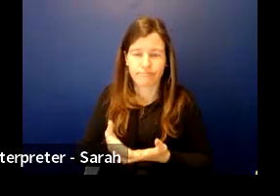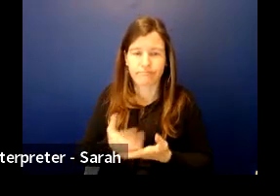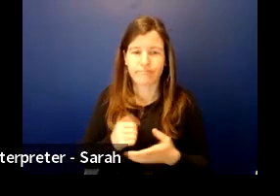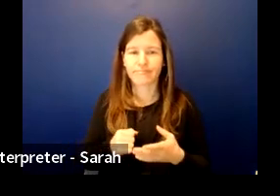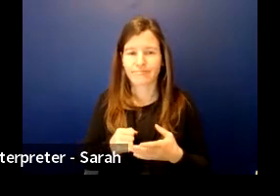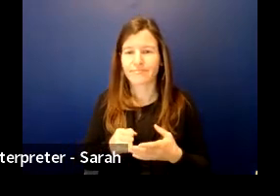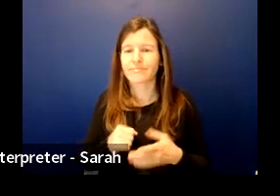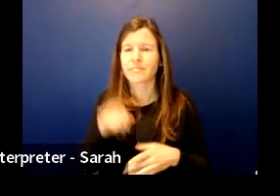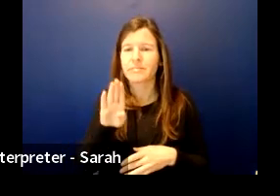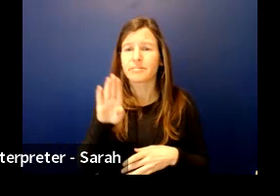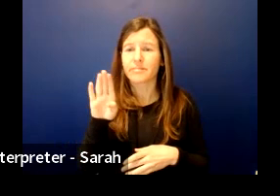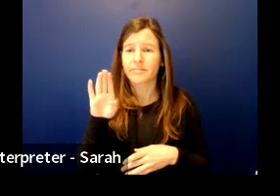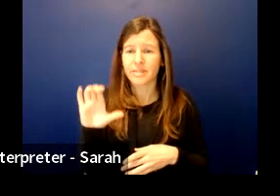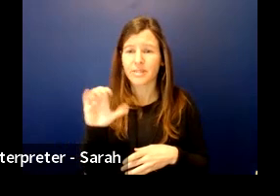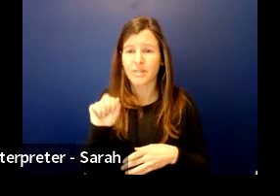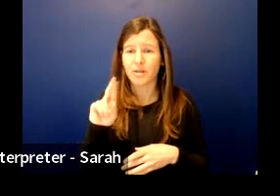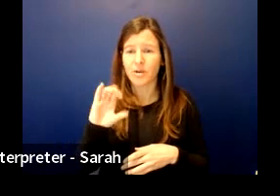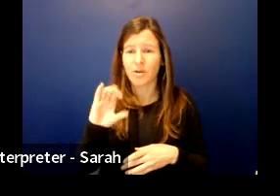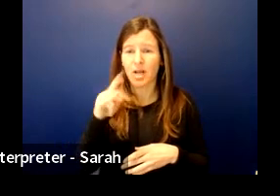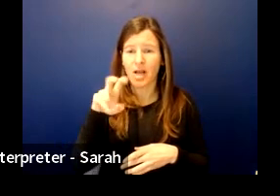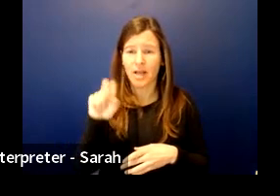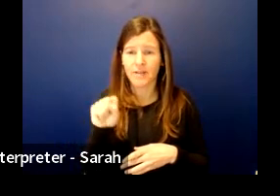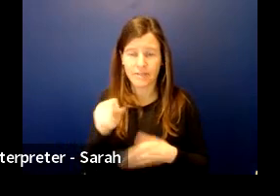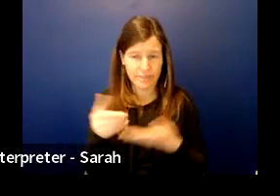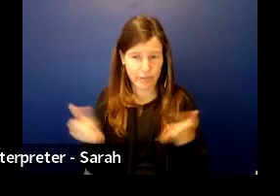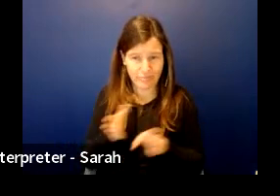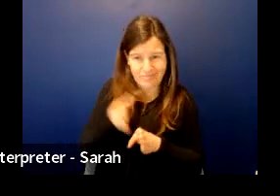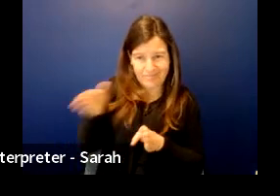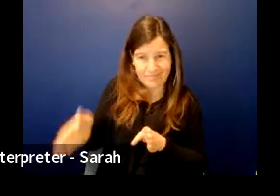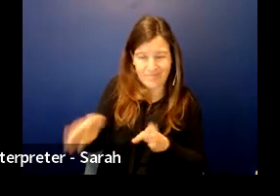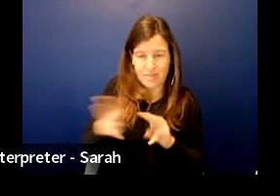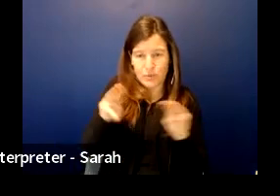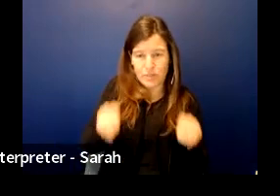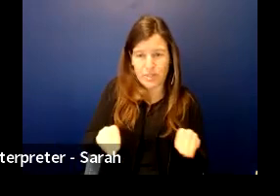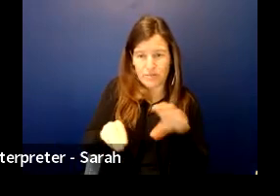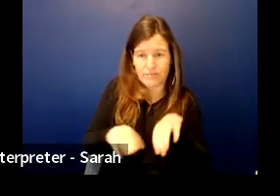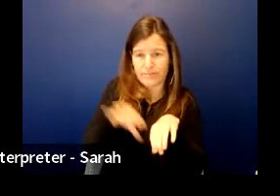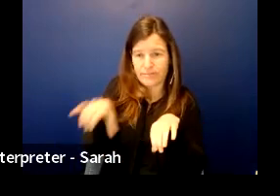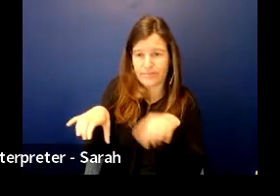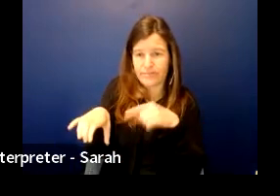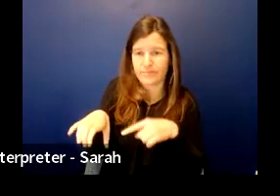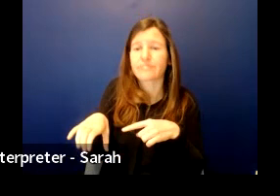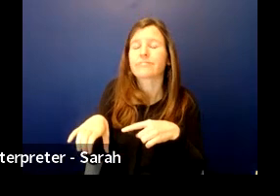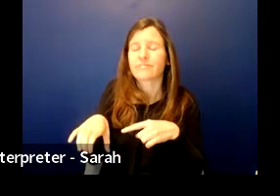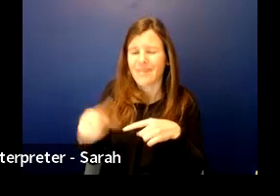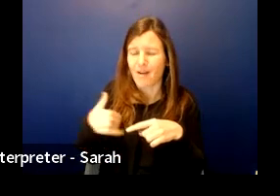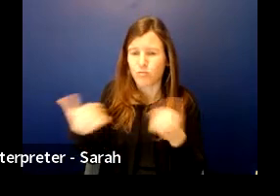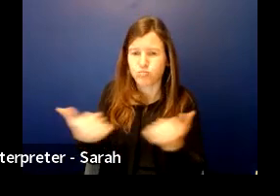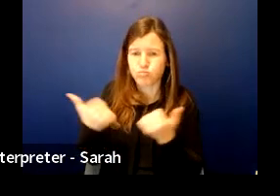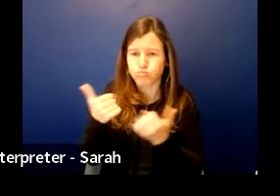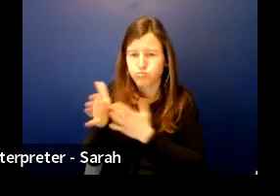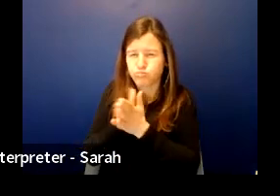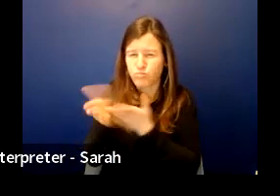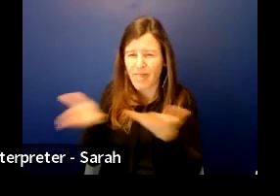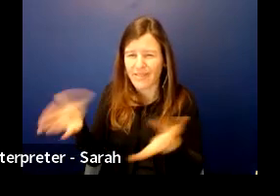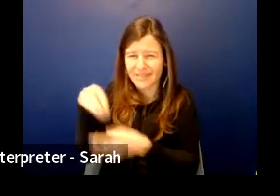BC Archives is here right beside the Royal BC Museum. Lots of interesting things inside,